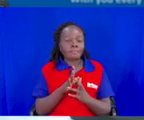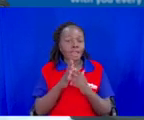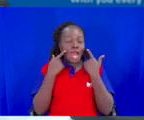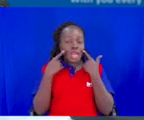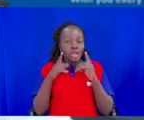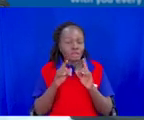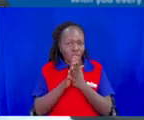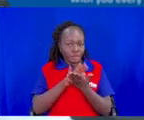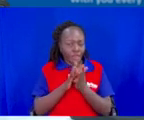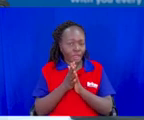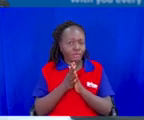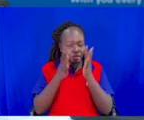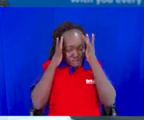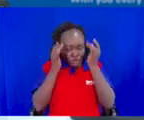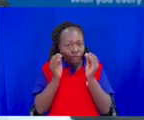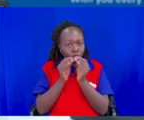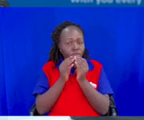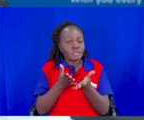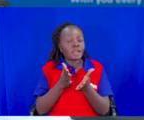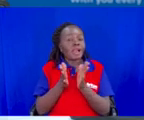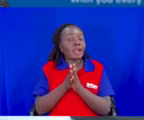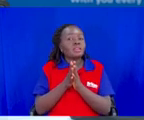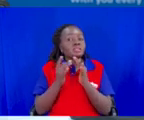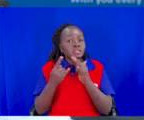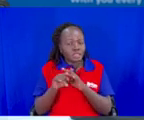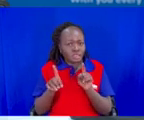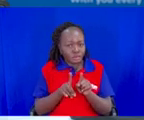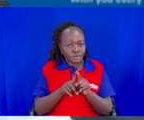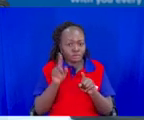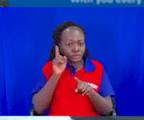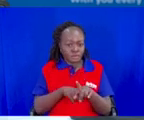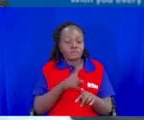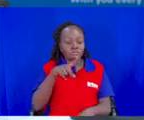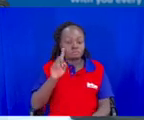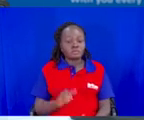a resolution of this meeting enforceable immediately.